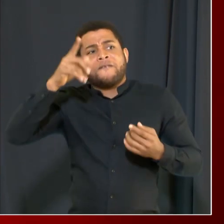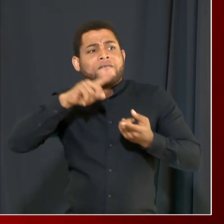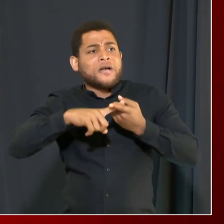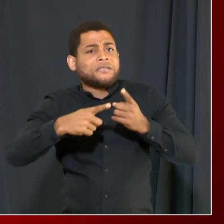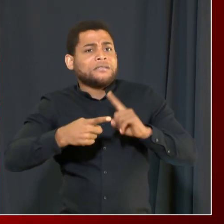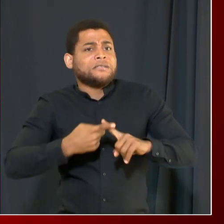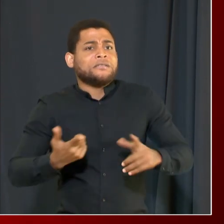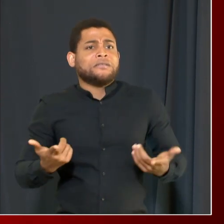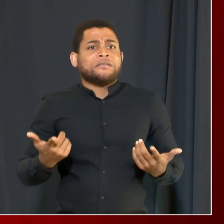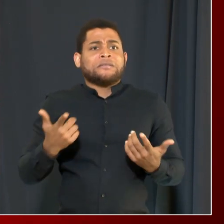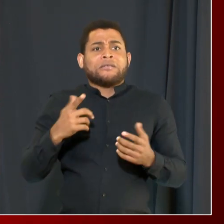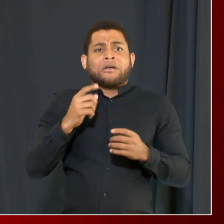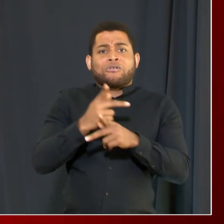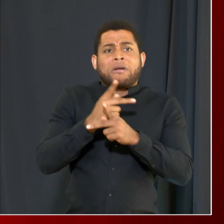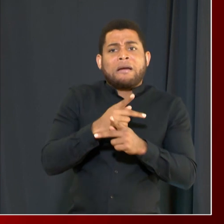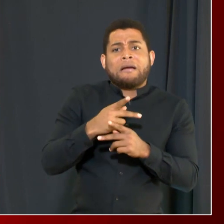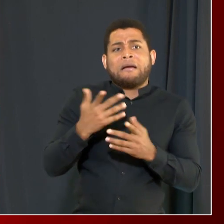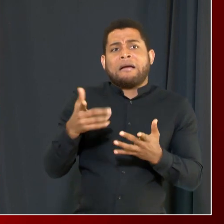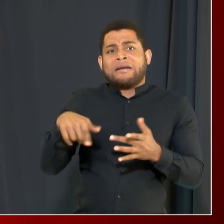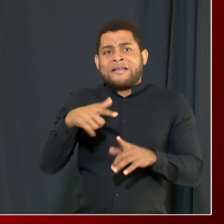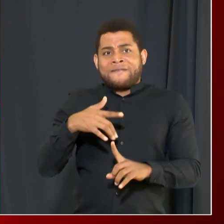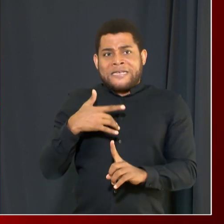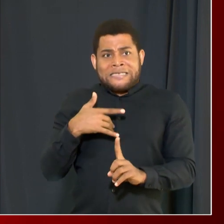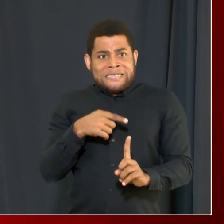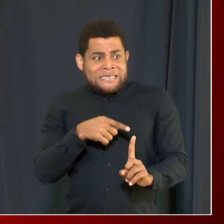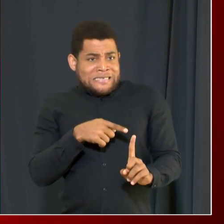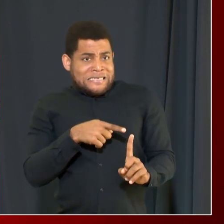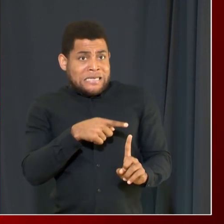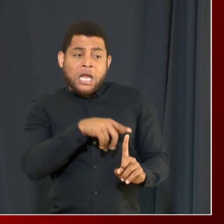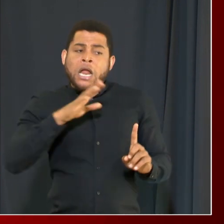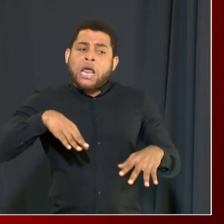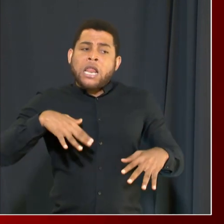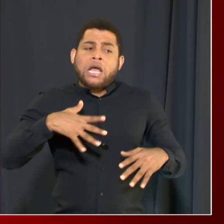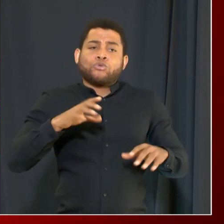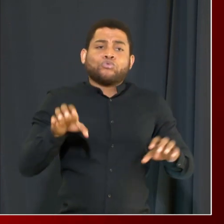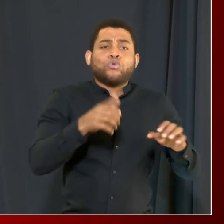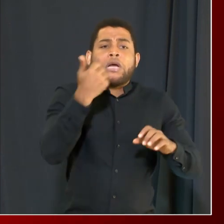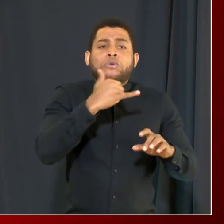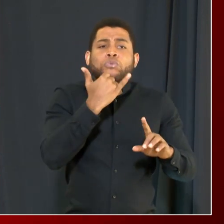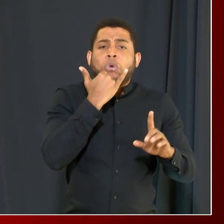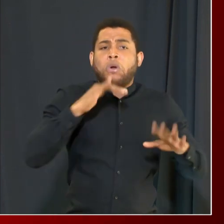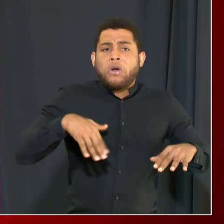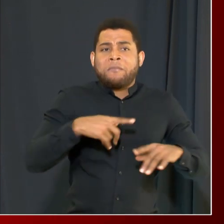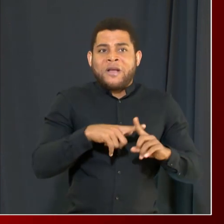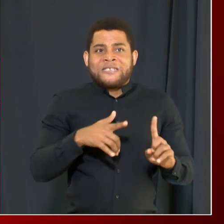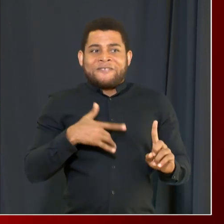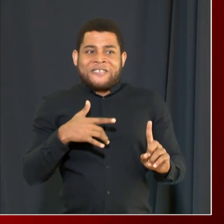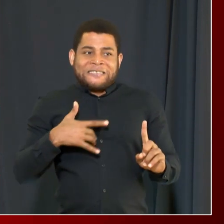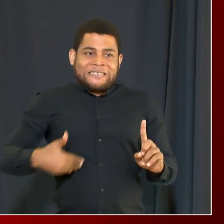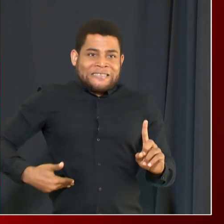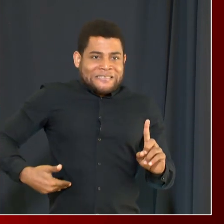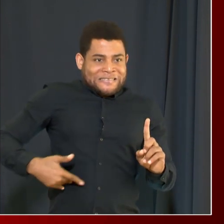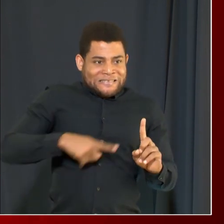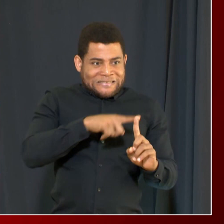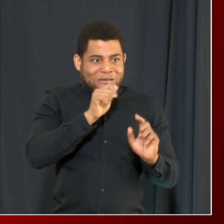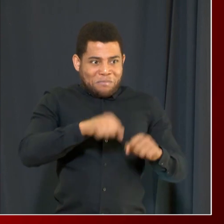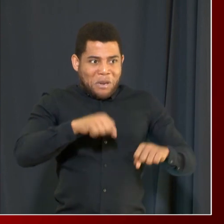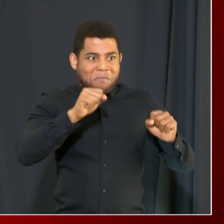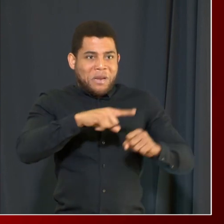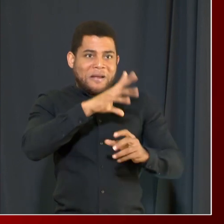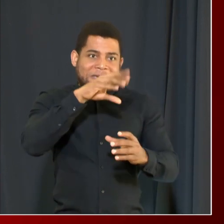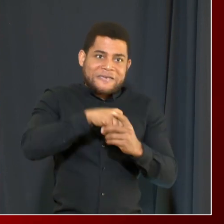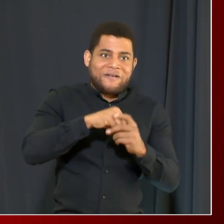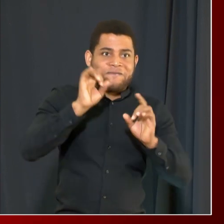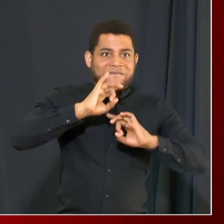to flag someone who has not done anything wrong, but they believe is caught up into something that may bring them harm. And those are all actions that are